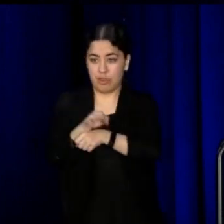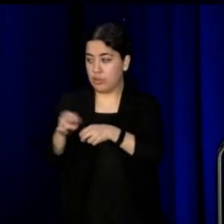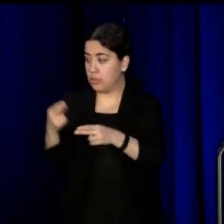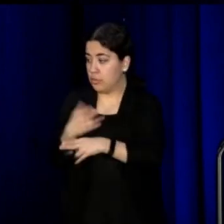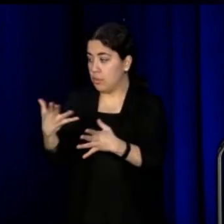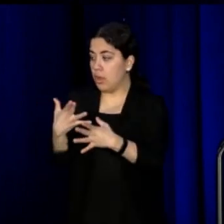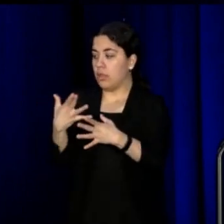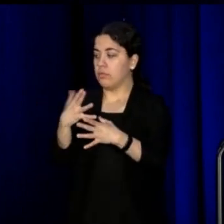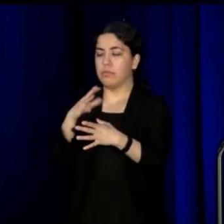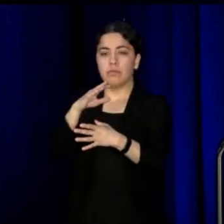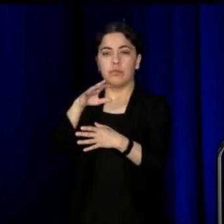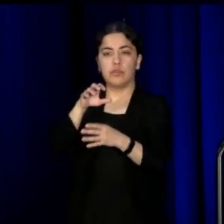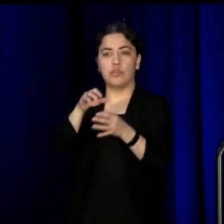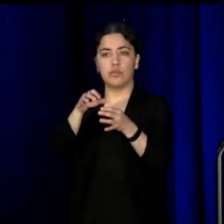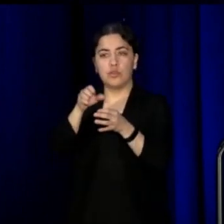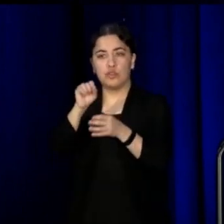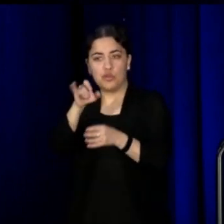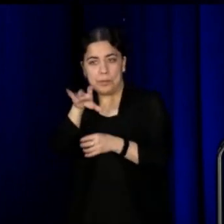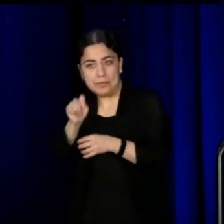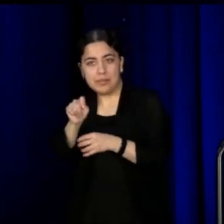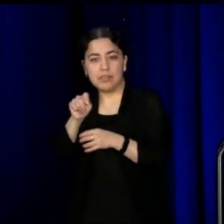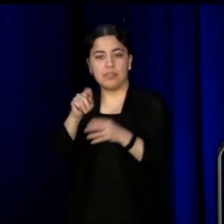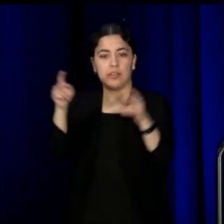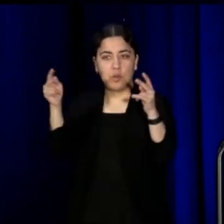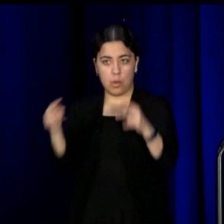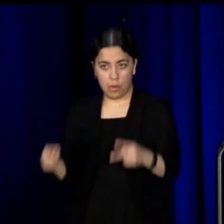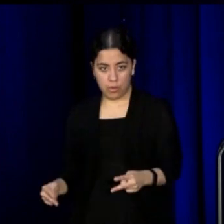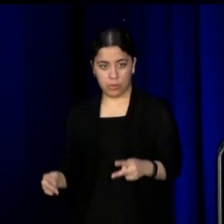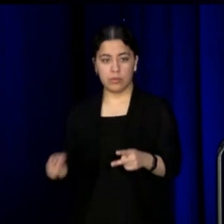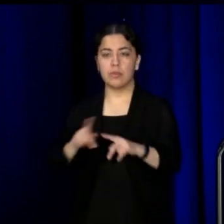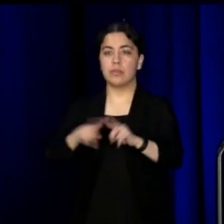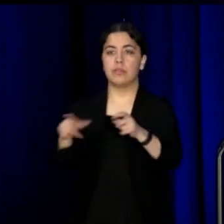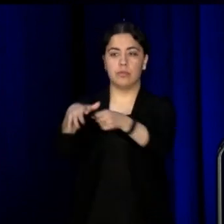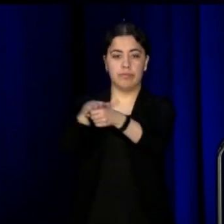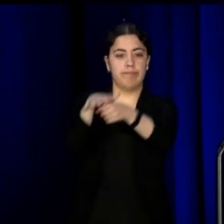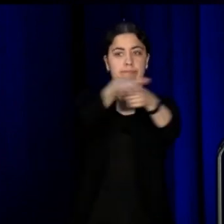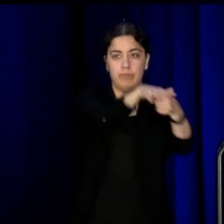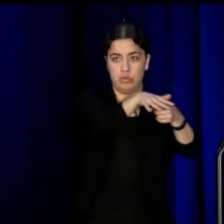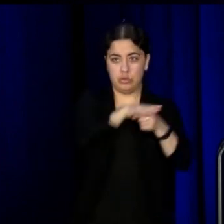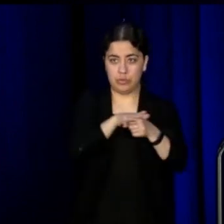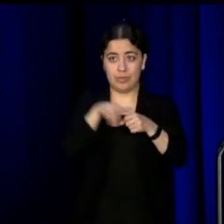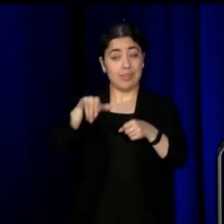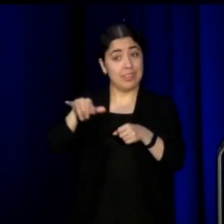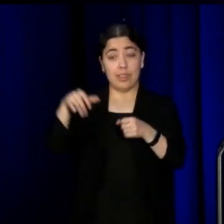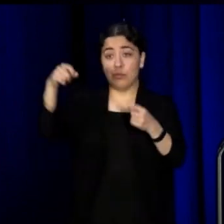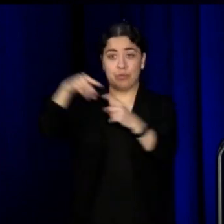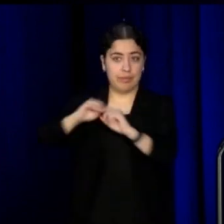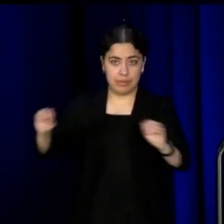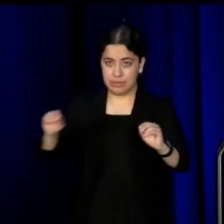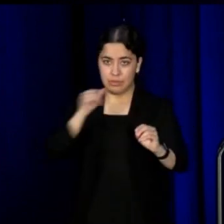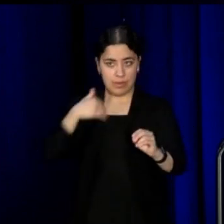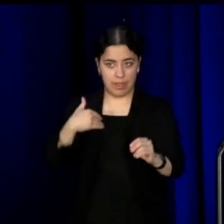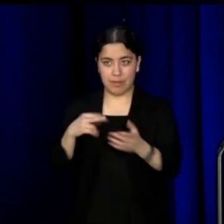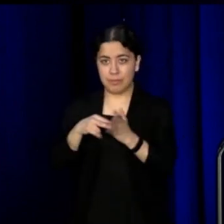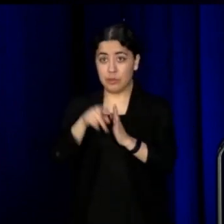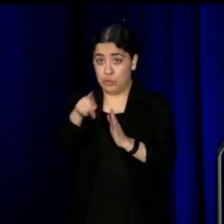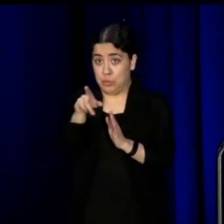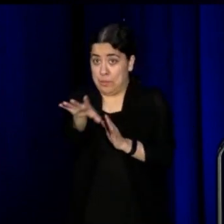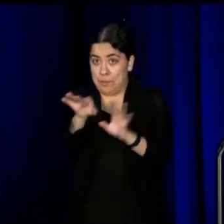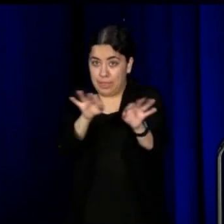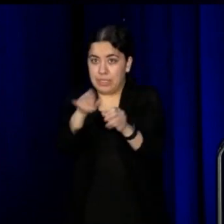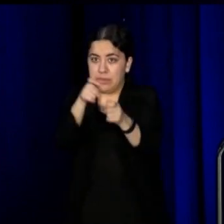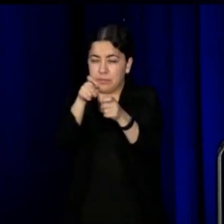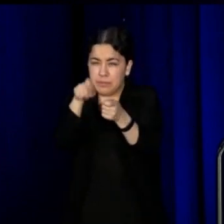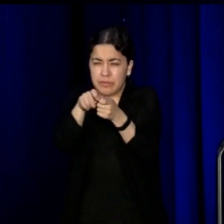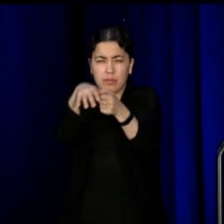server-side rendering code and can be distributed on different regions. Again, as I said, the serverless probably you have to pick a particular